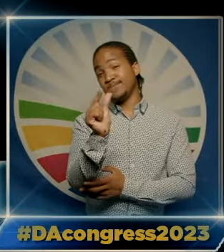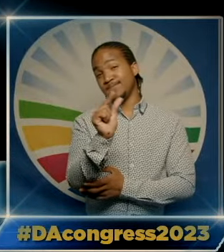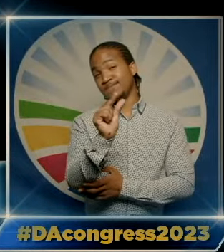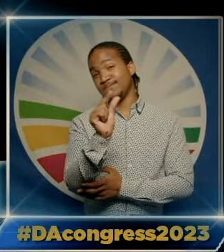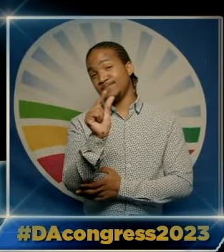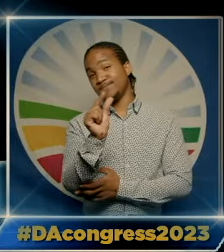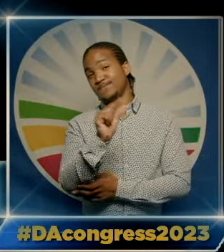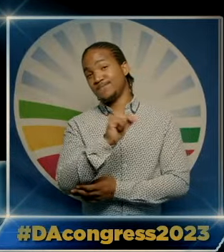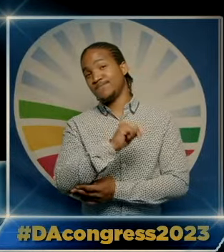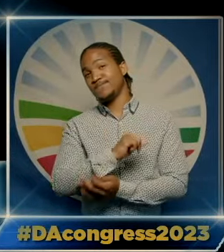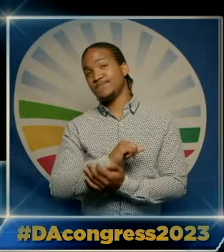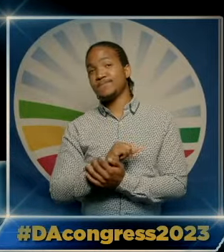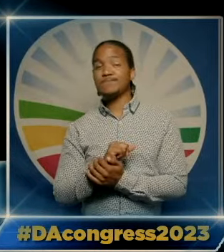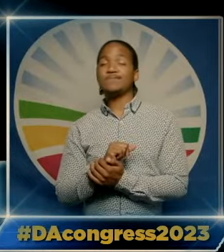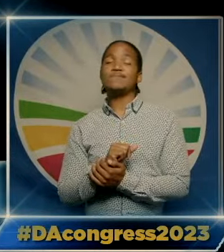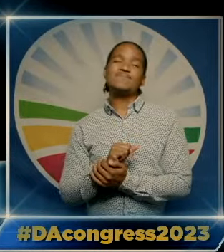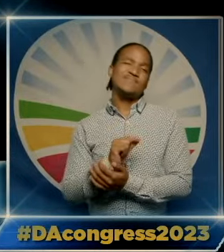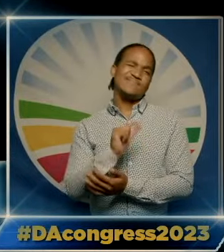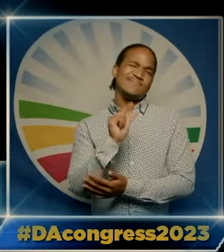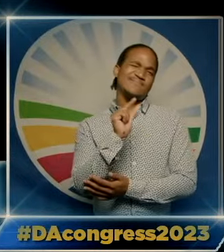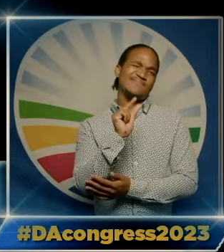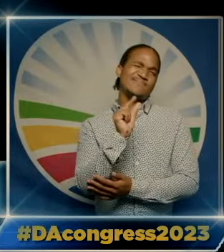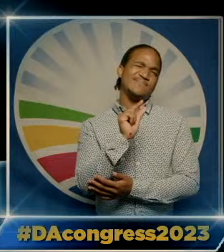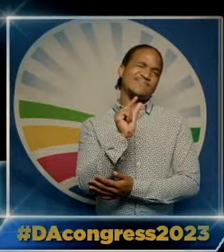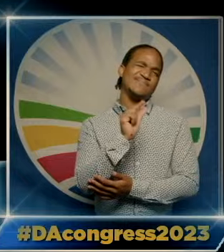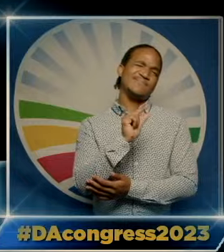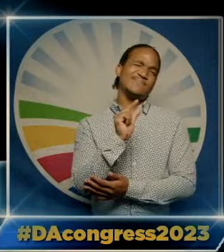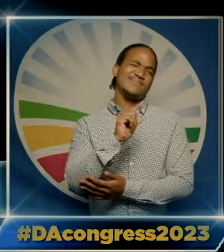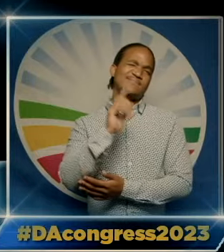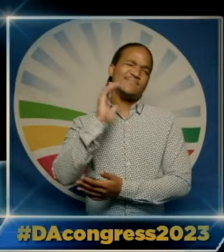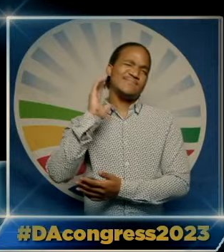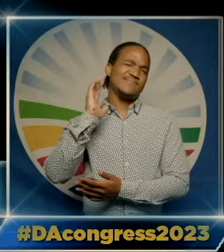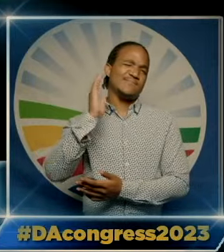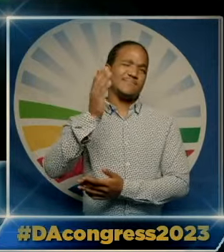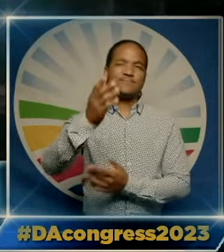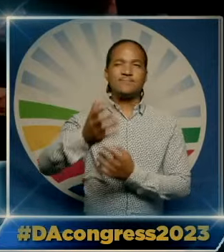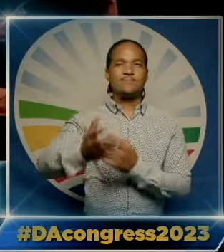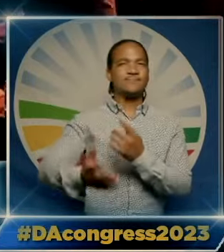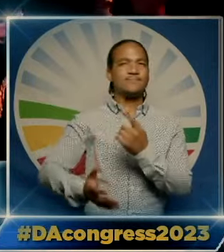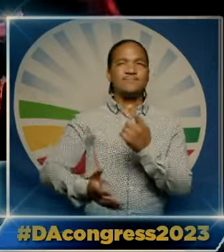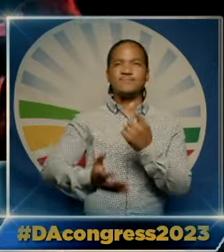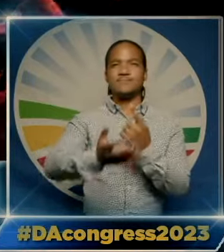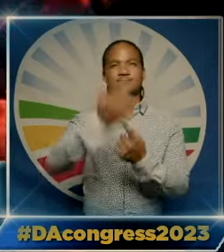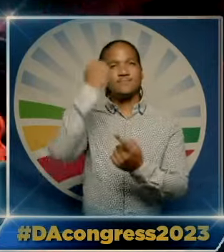2024. Ay, sekuselegana. Ay, sekuselegana.